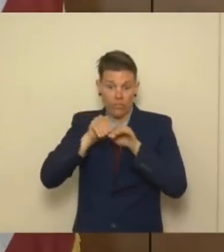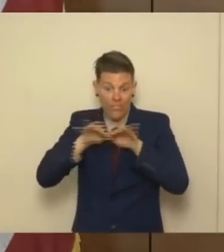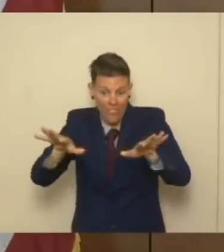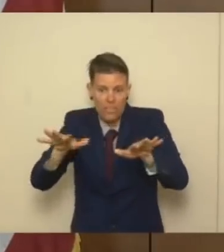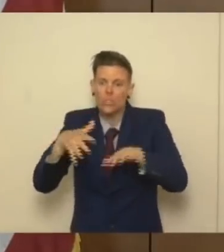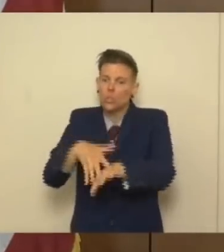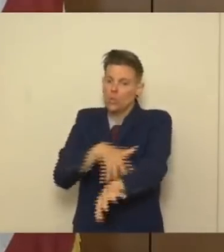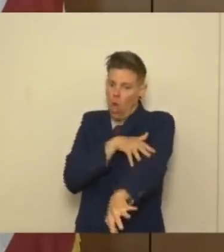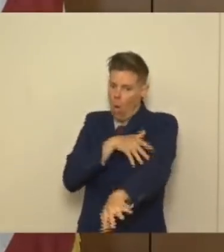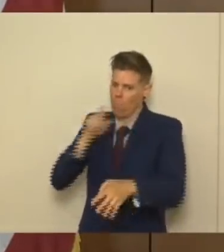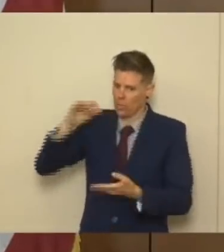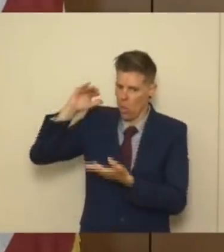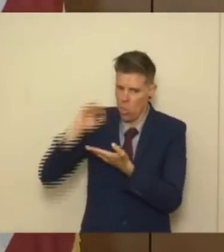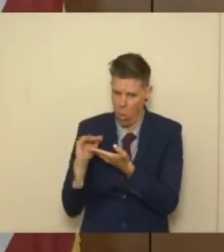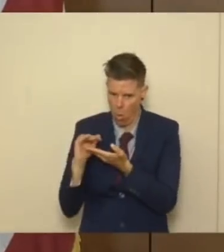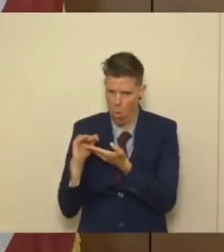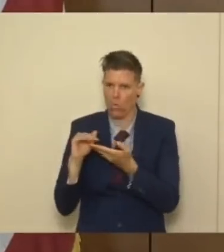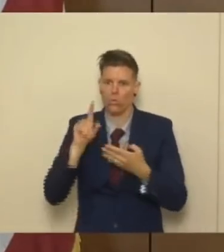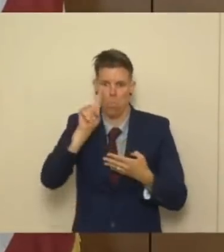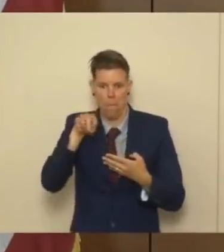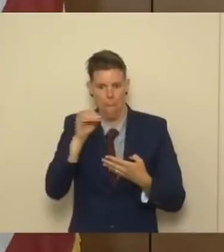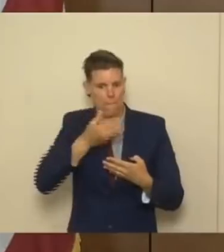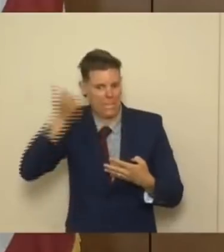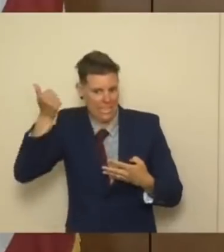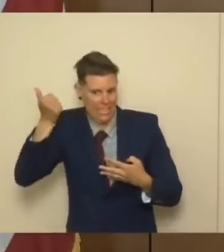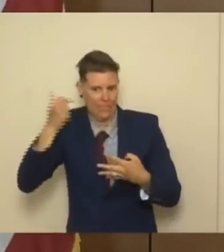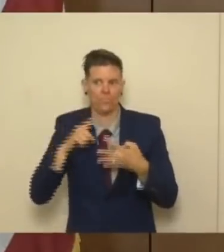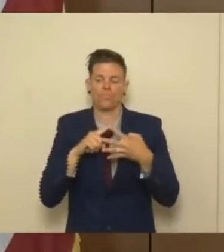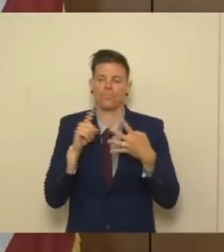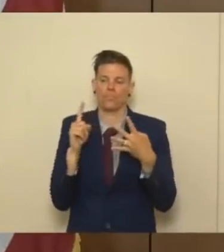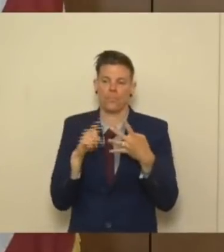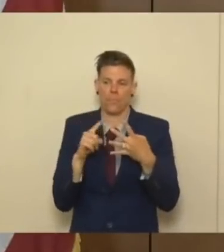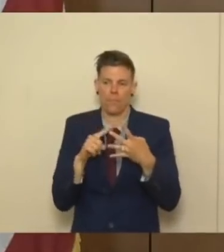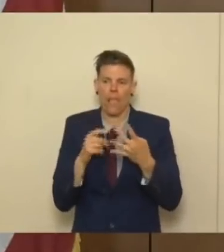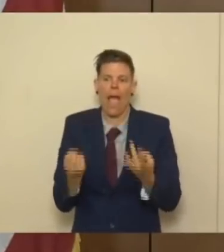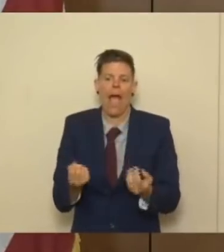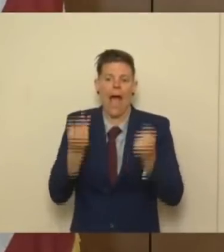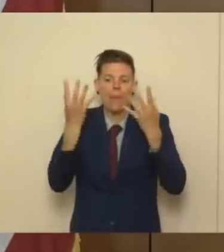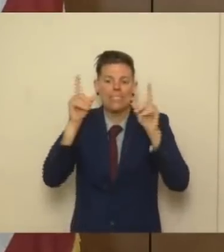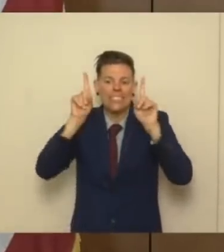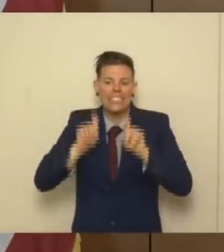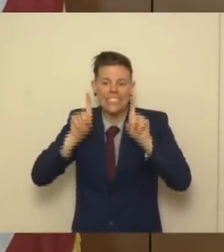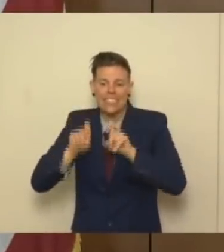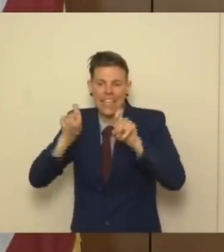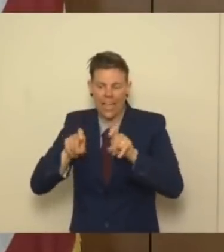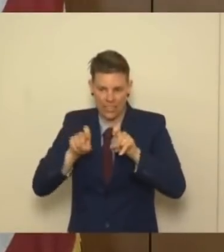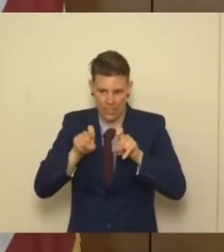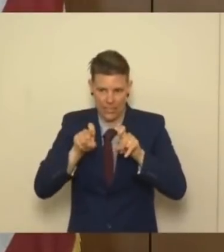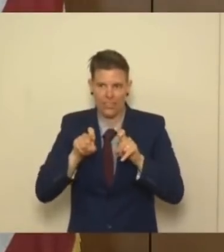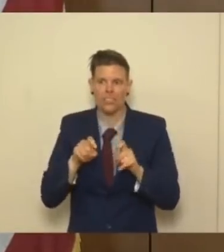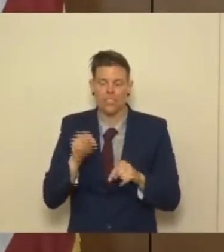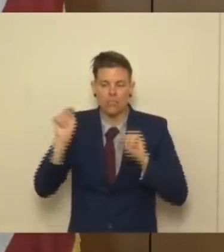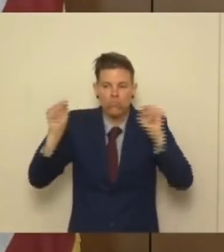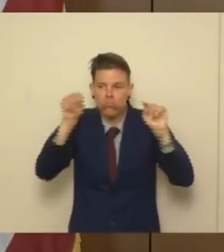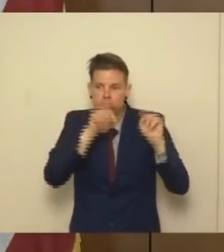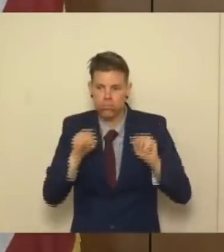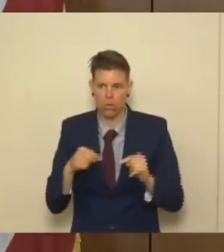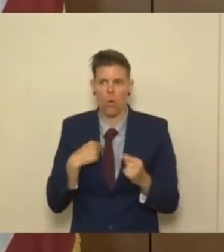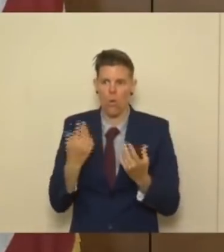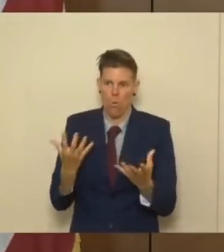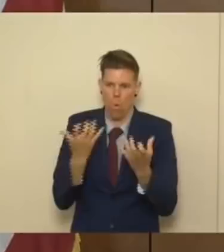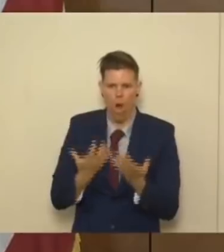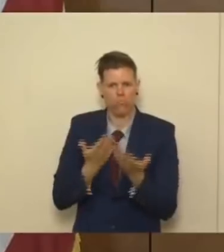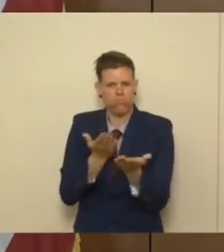We have to meet, and we have to keep increasing the number of tests, because if we don't do that, then we're not doing effective surveillance, and we